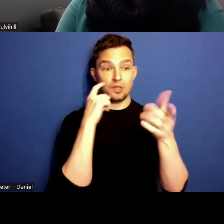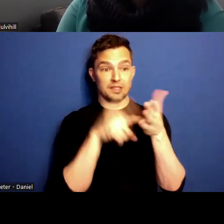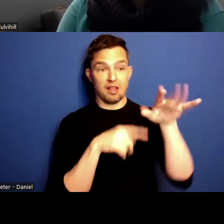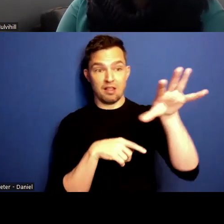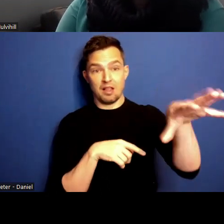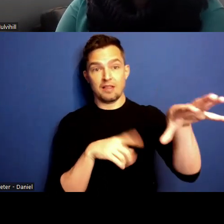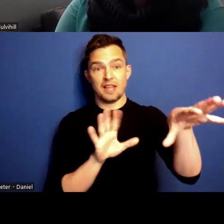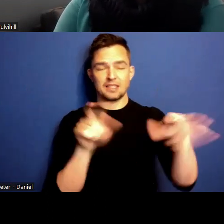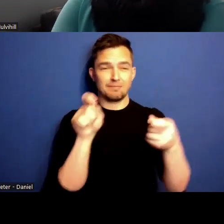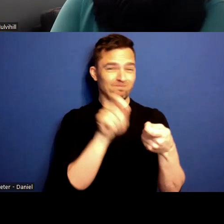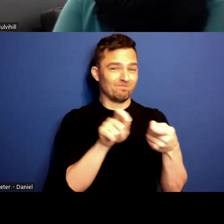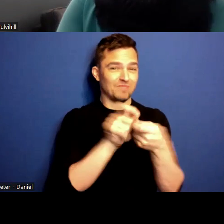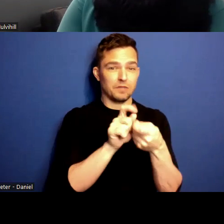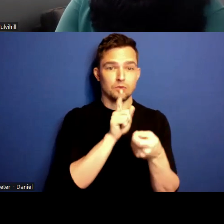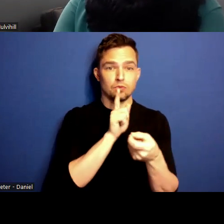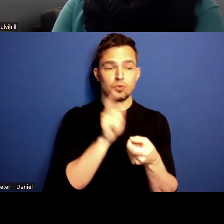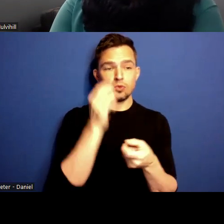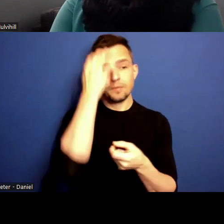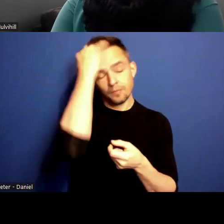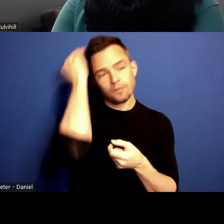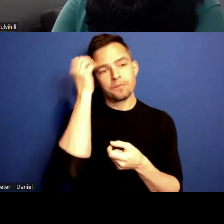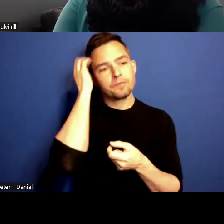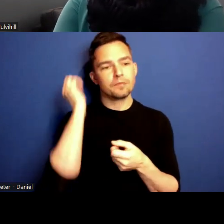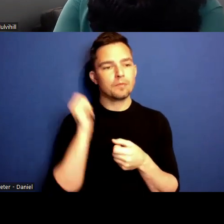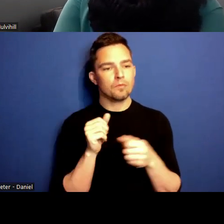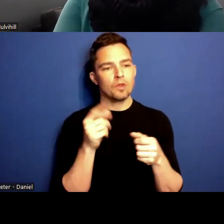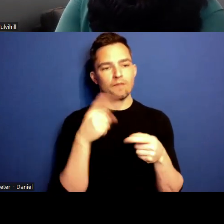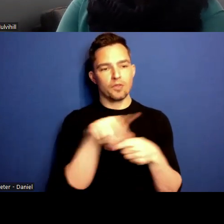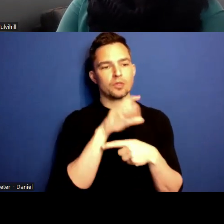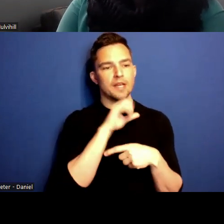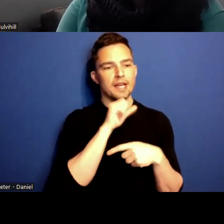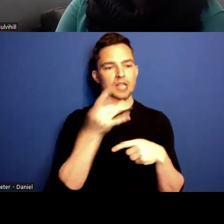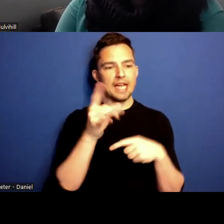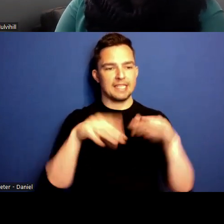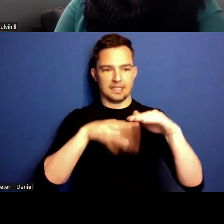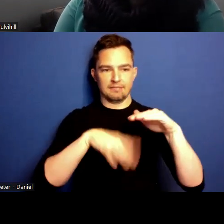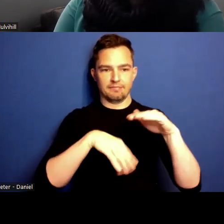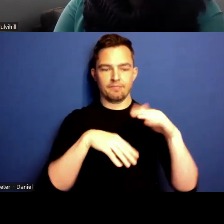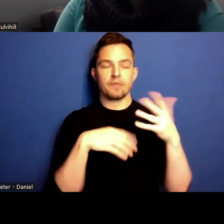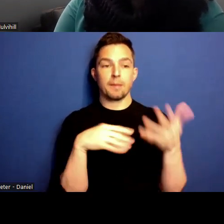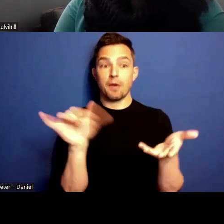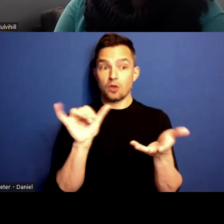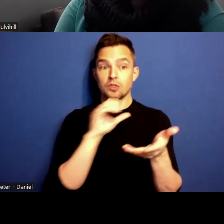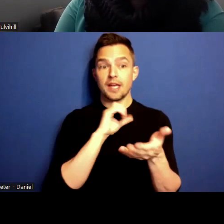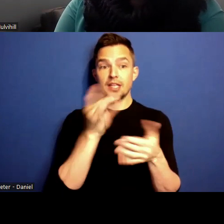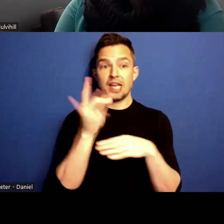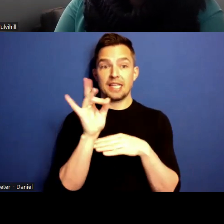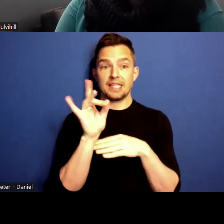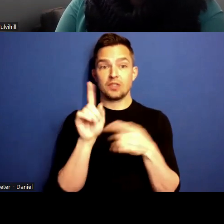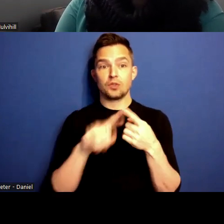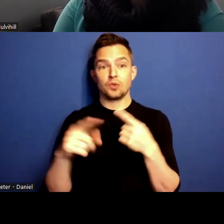is especially the case for those who are under the age of 18, but also for those who are aged 18